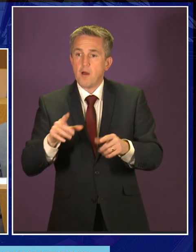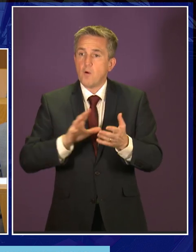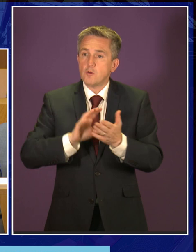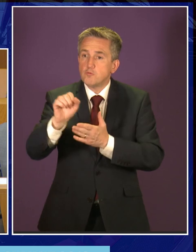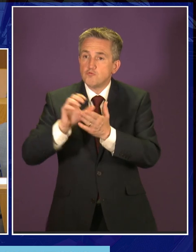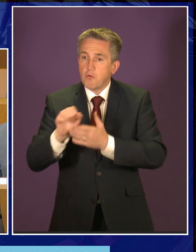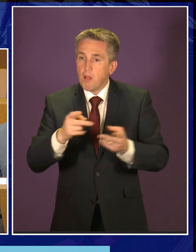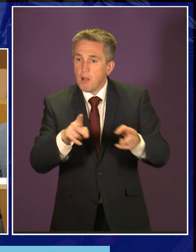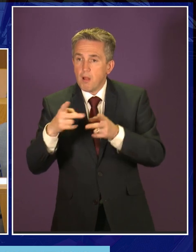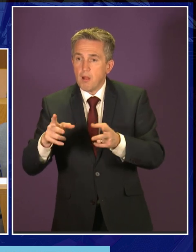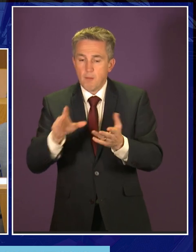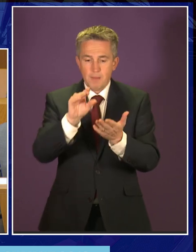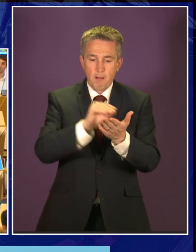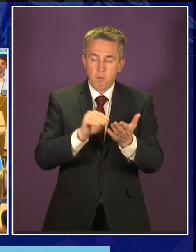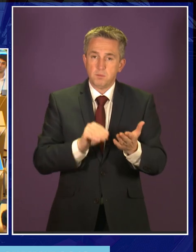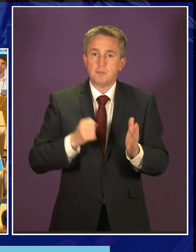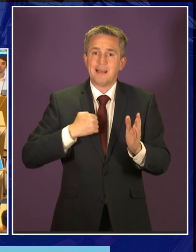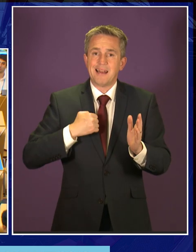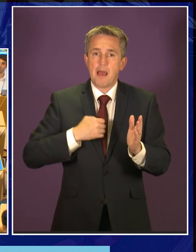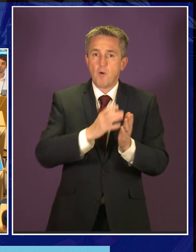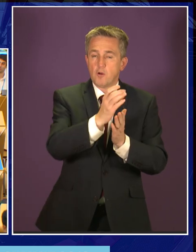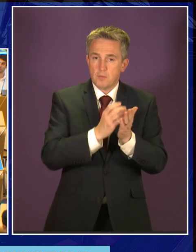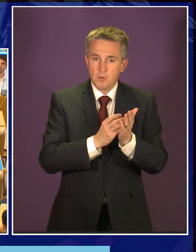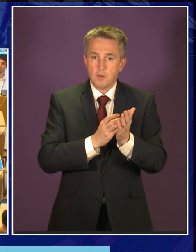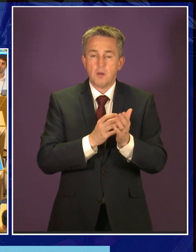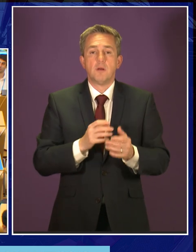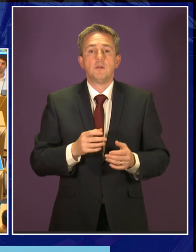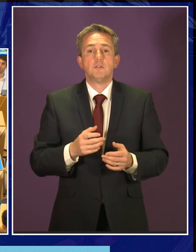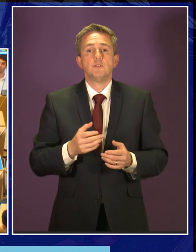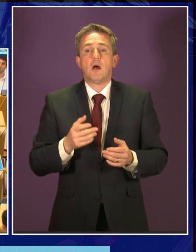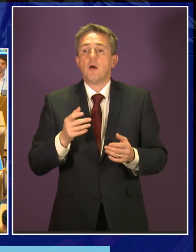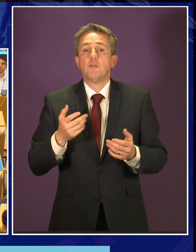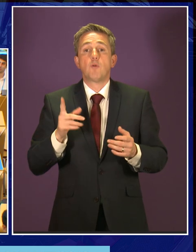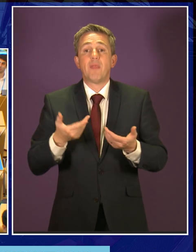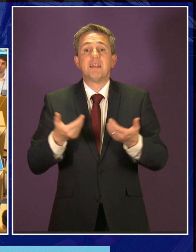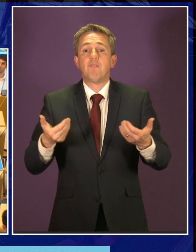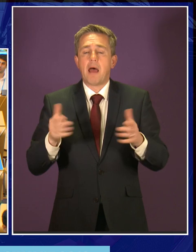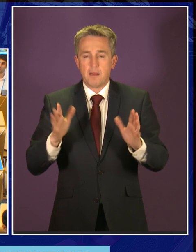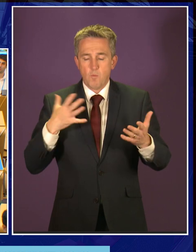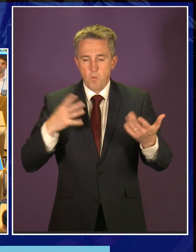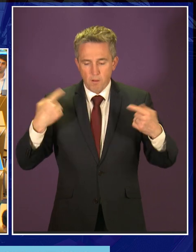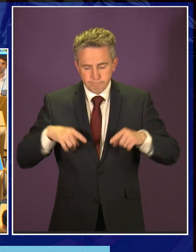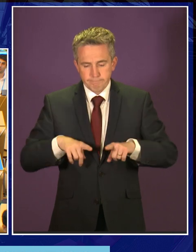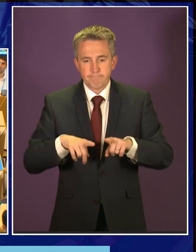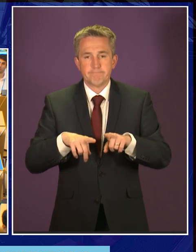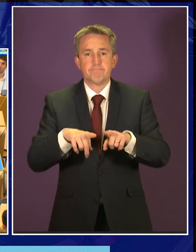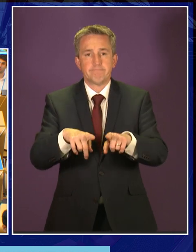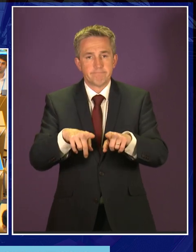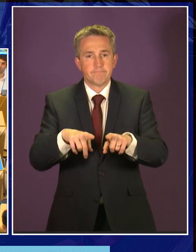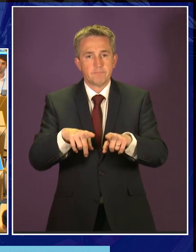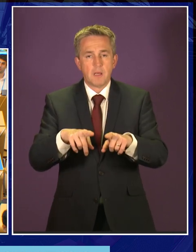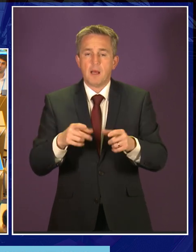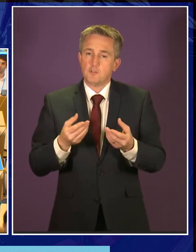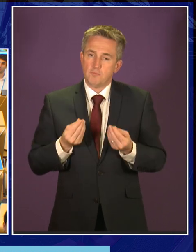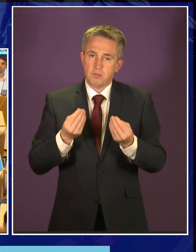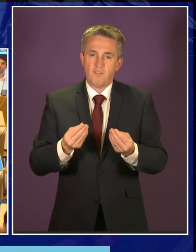and will endeavor to reduce cultural divide by providing a new step cultural card, a government